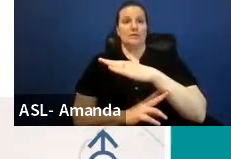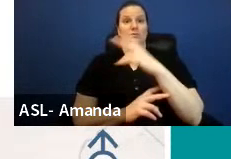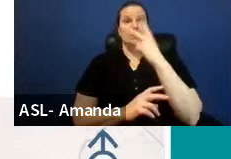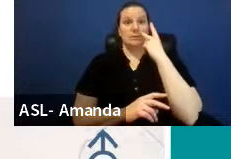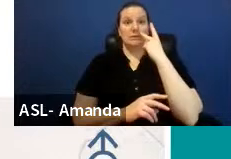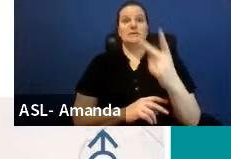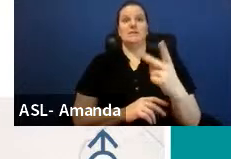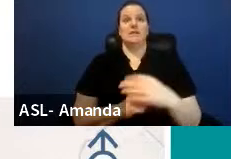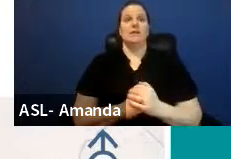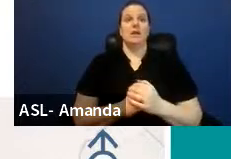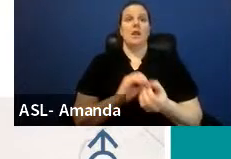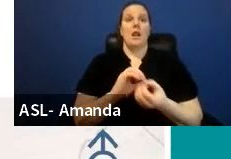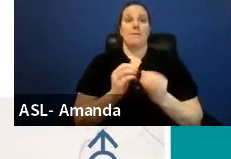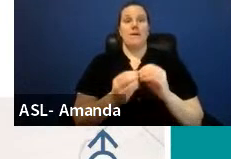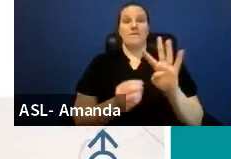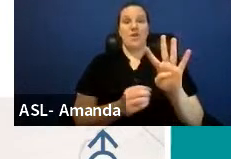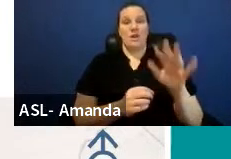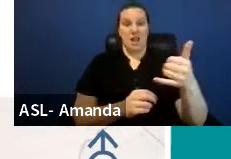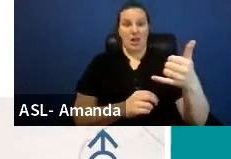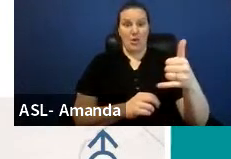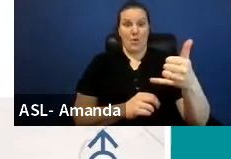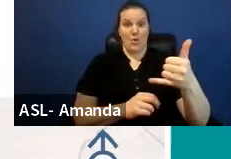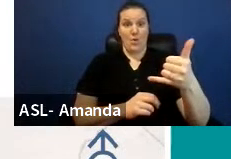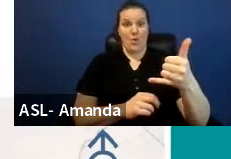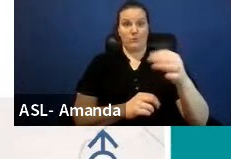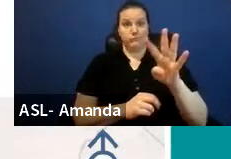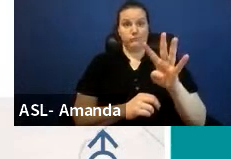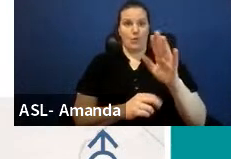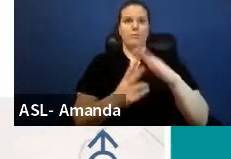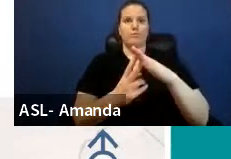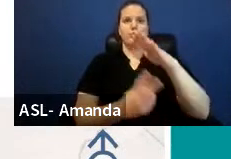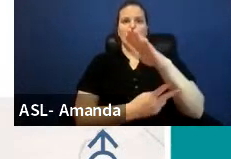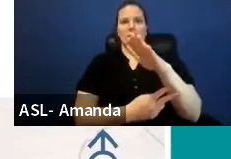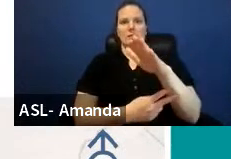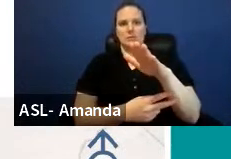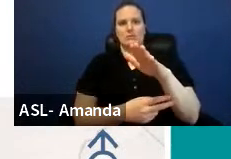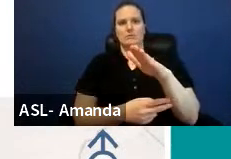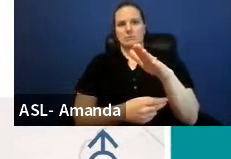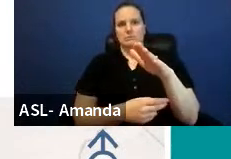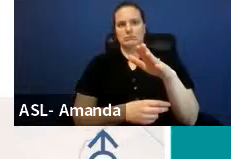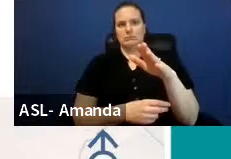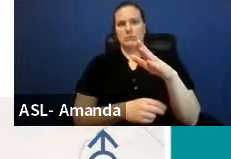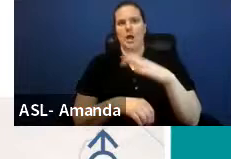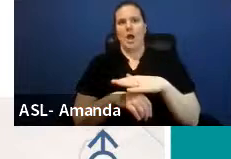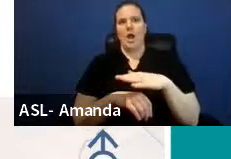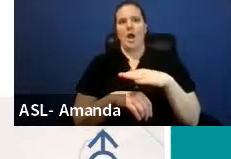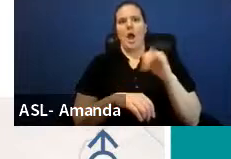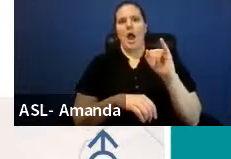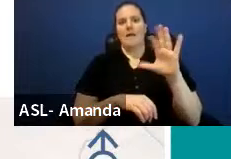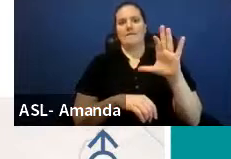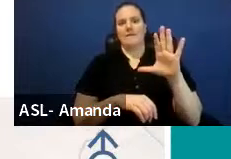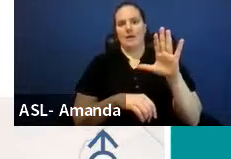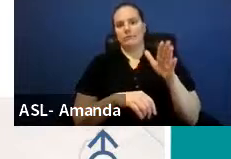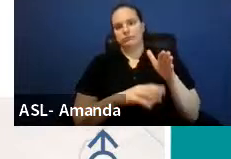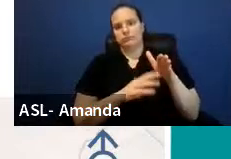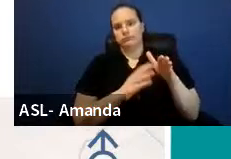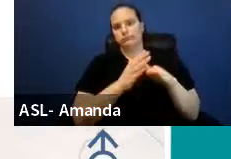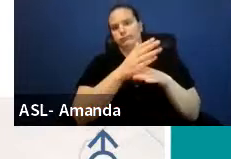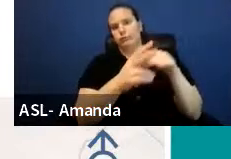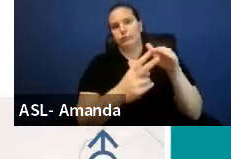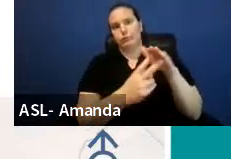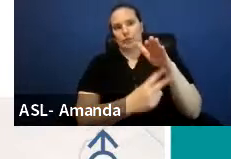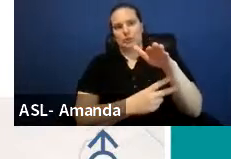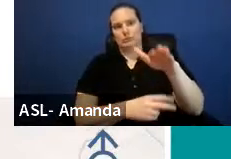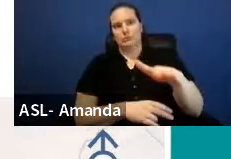the 4 number there. That's where our bridge sits. And I-5 crosses the Columbia. And see